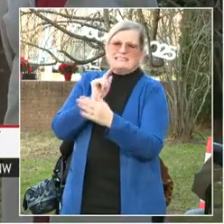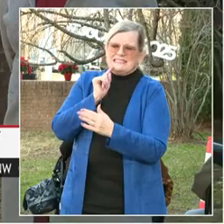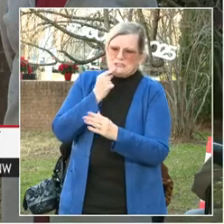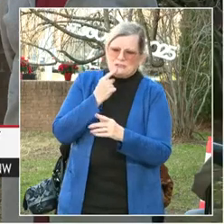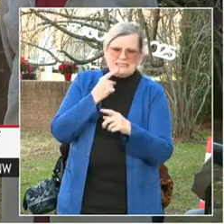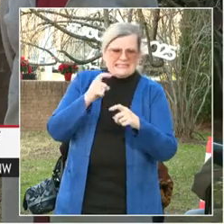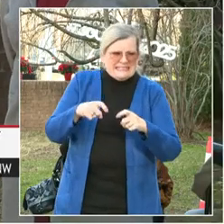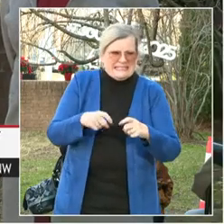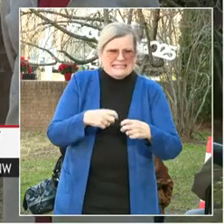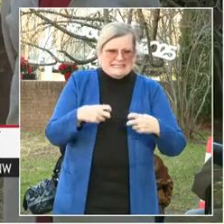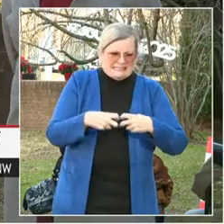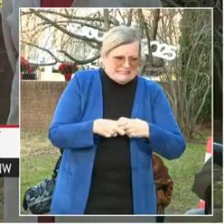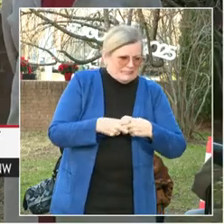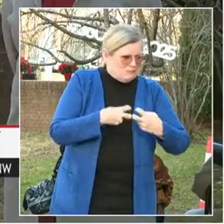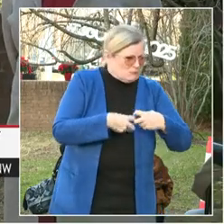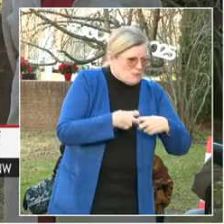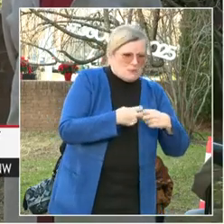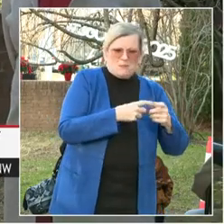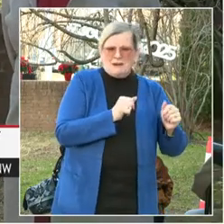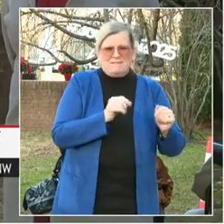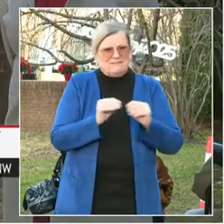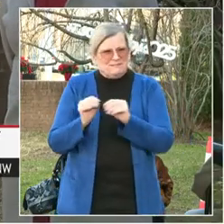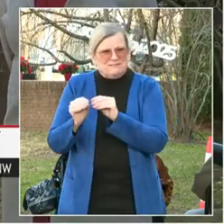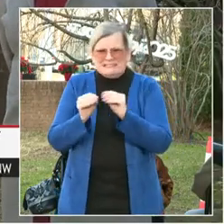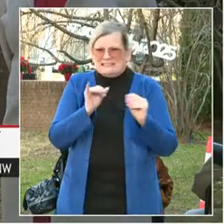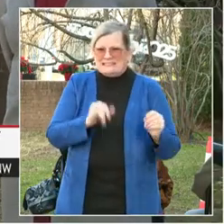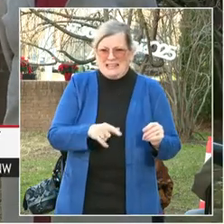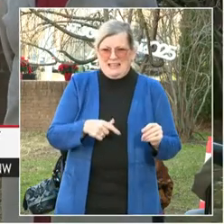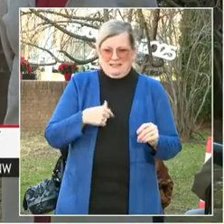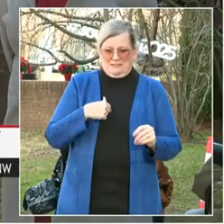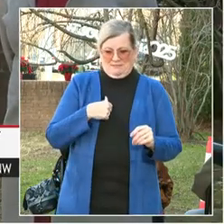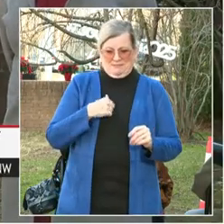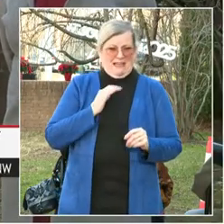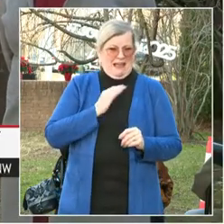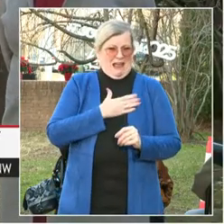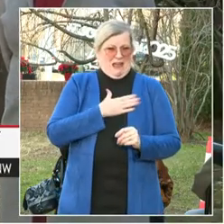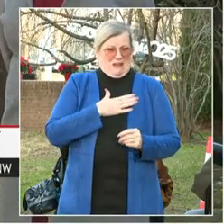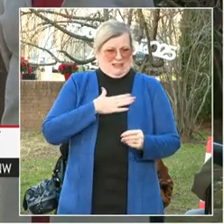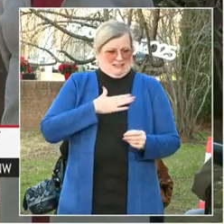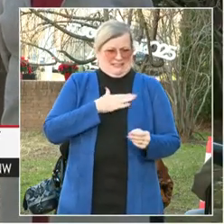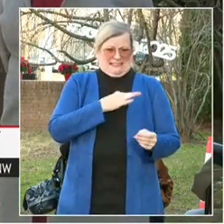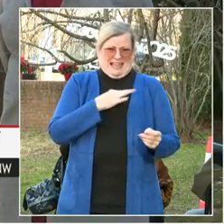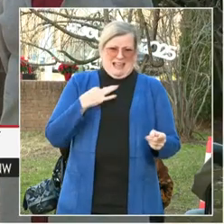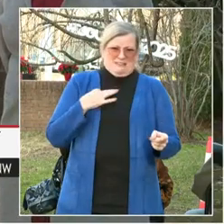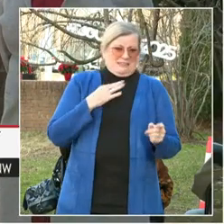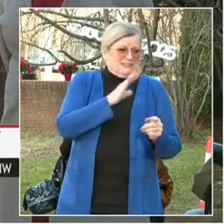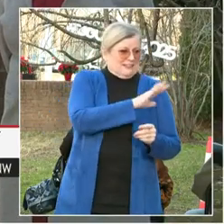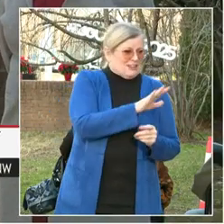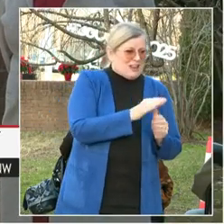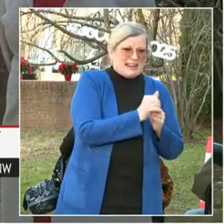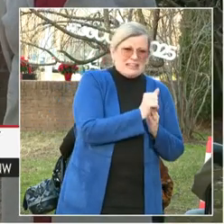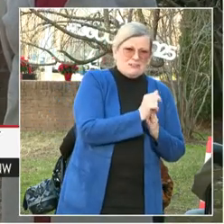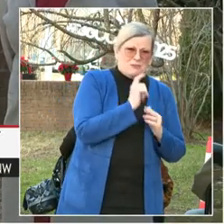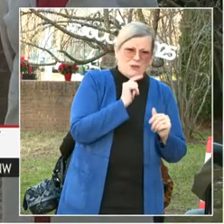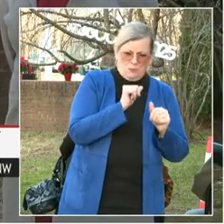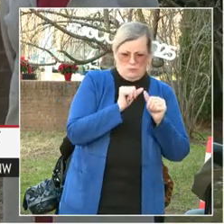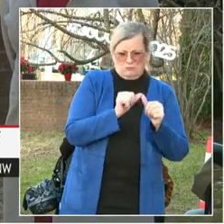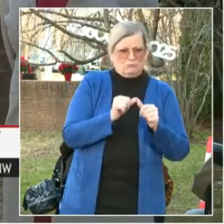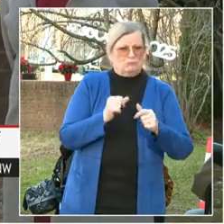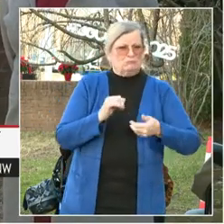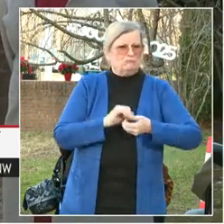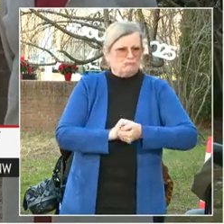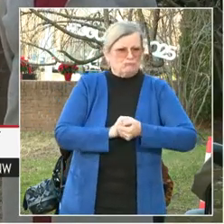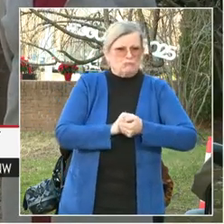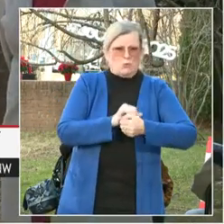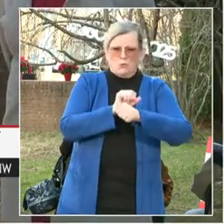entire staff, and including an immensely talented leadership team, will be there to continue to push the agency's work to new heights. And most of all, I